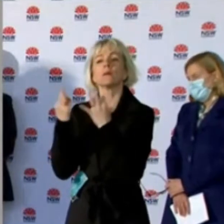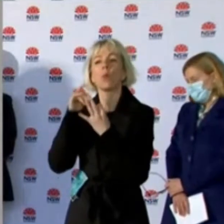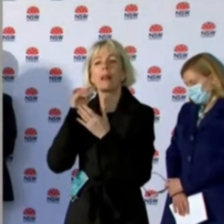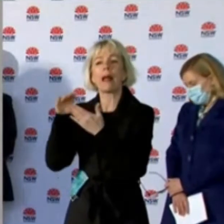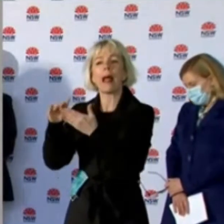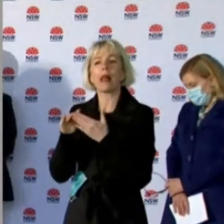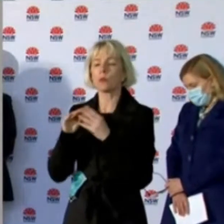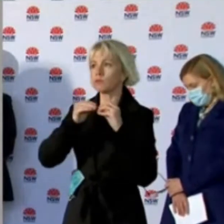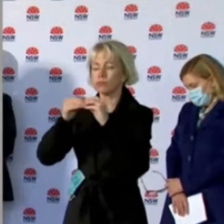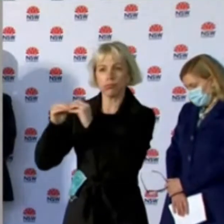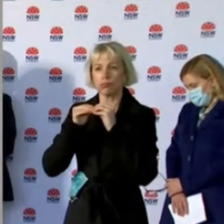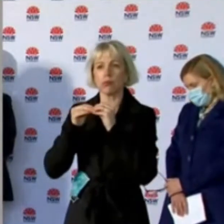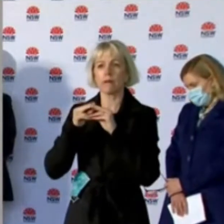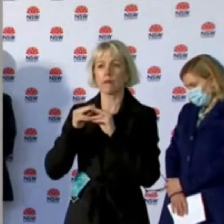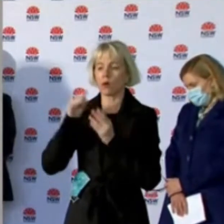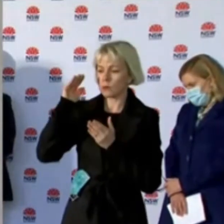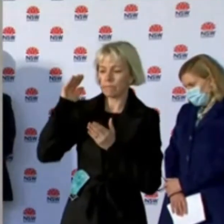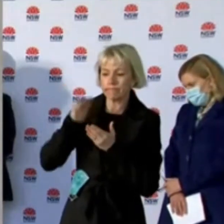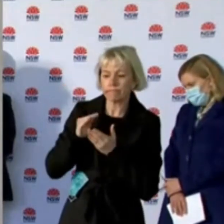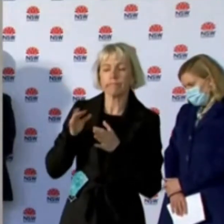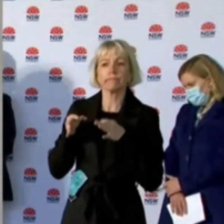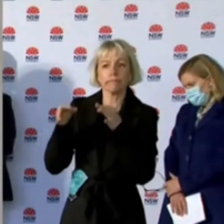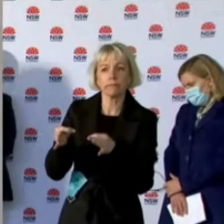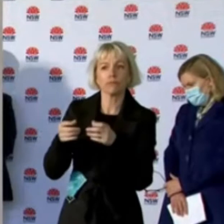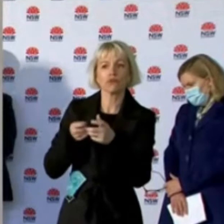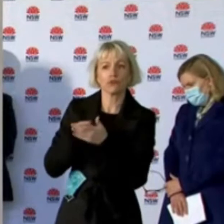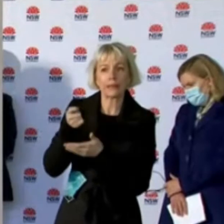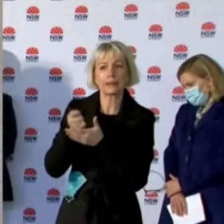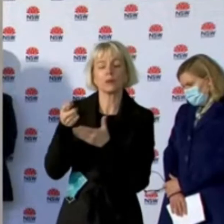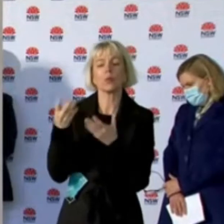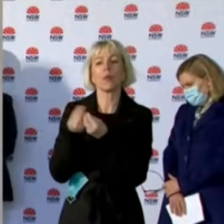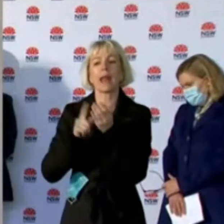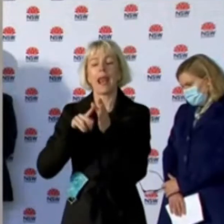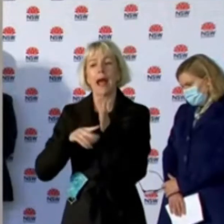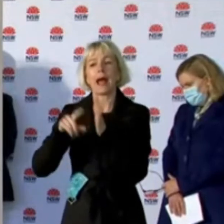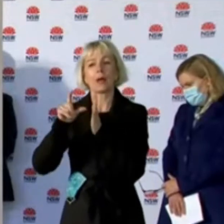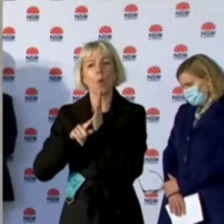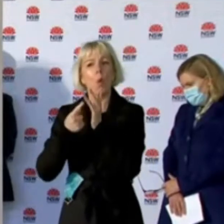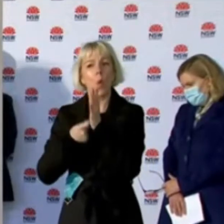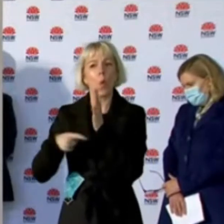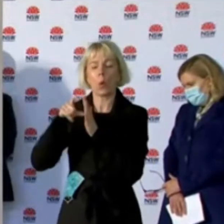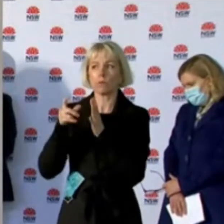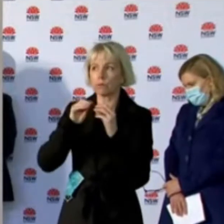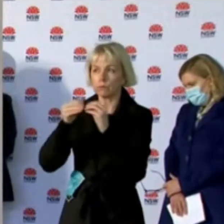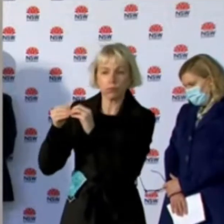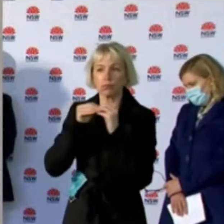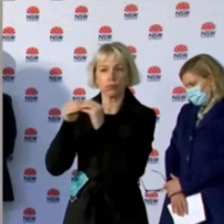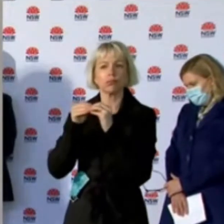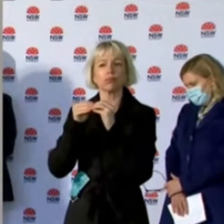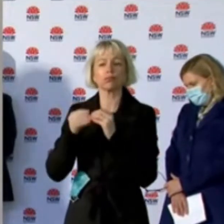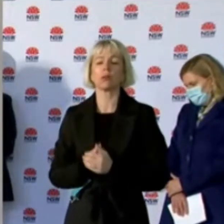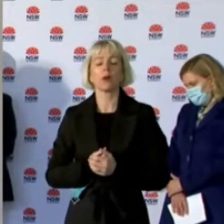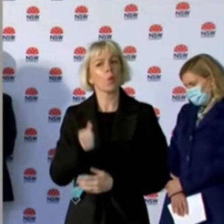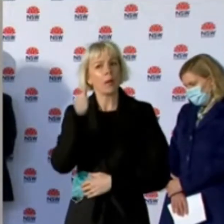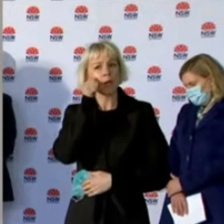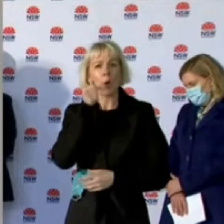today that you work closely with your tenants. We're all in this together. Please understand the needs and concerns that people have. If we all work